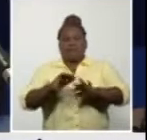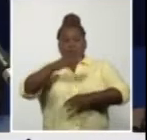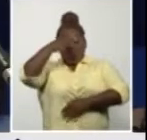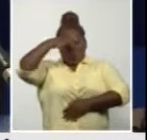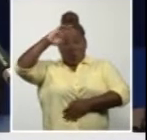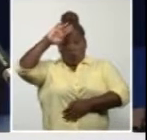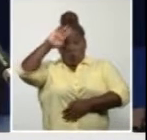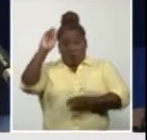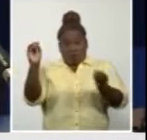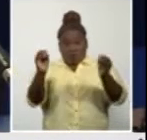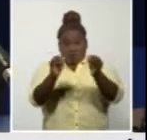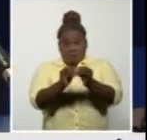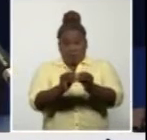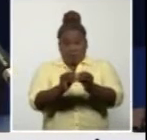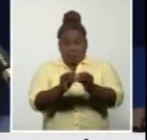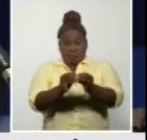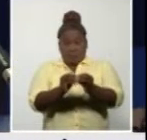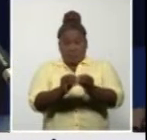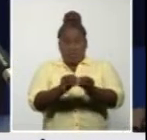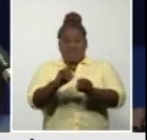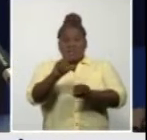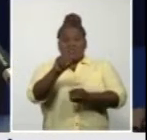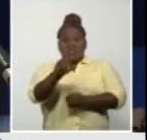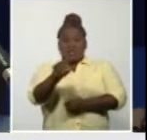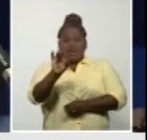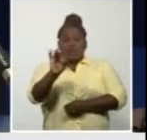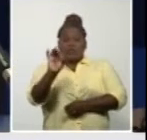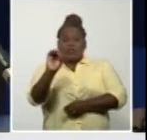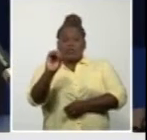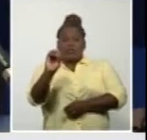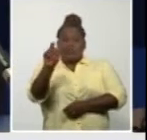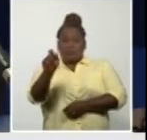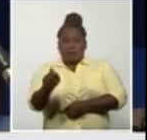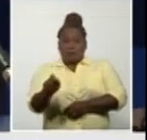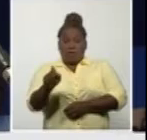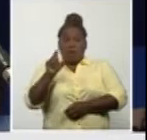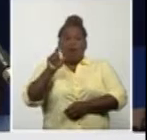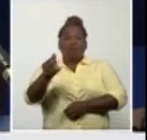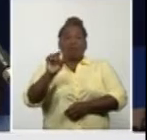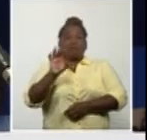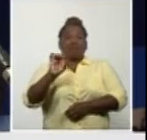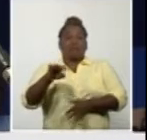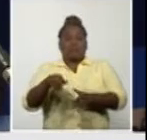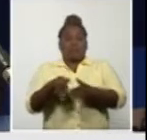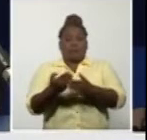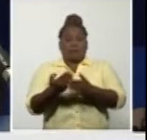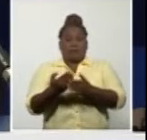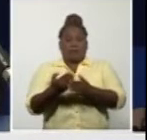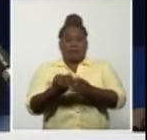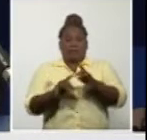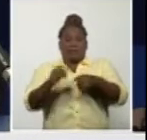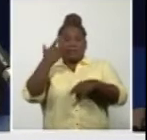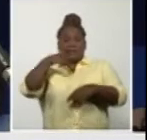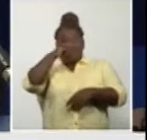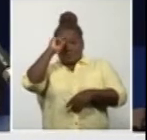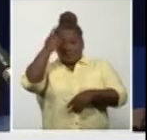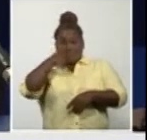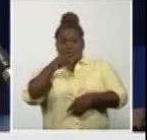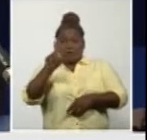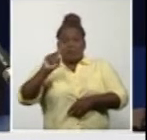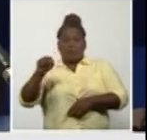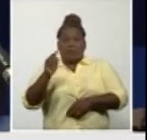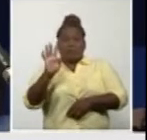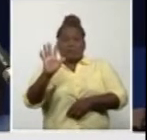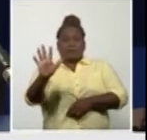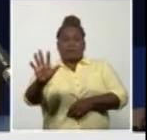In this way, Cuba accumulates a total of 170 cases in the last 15 days and a rate of 1.5